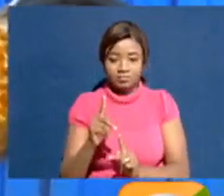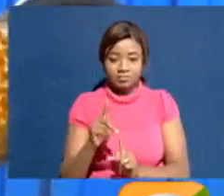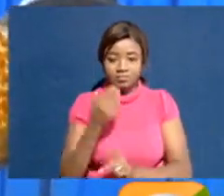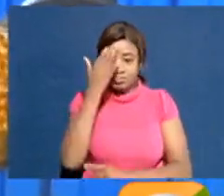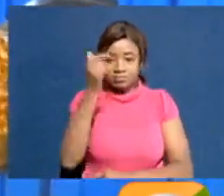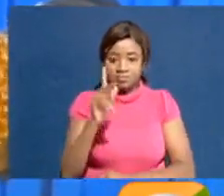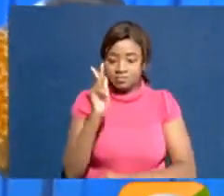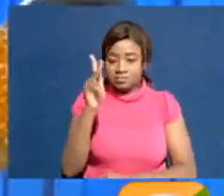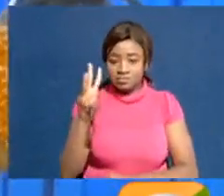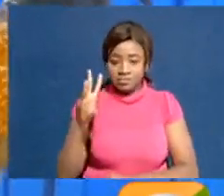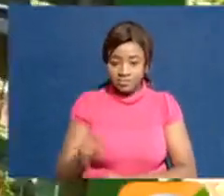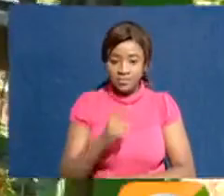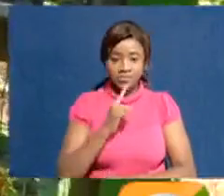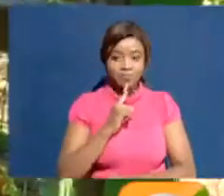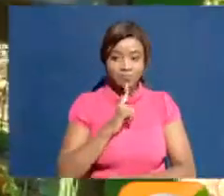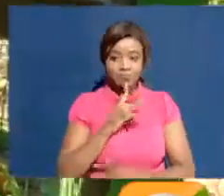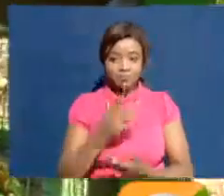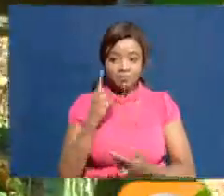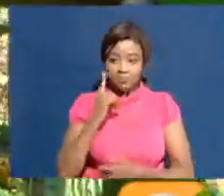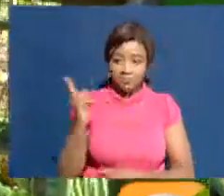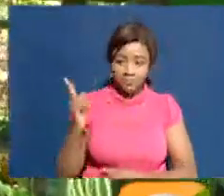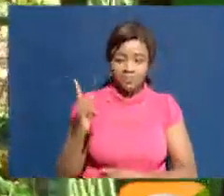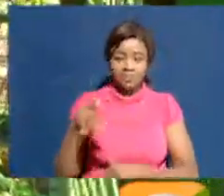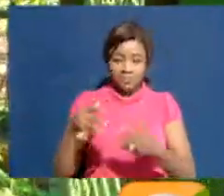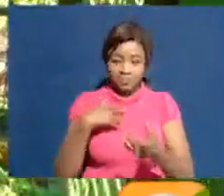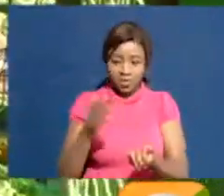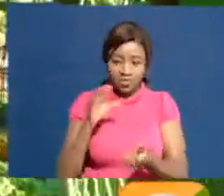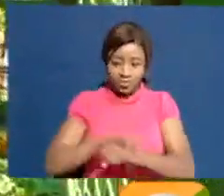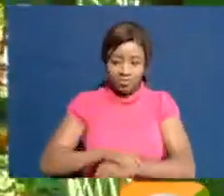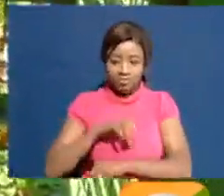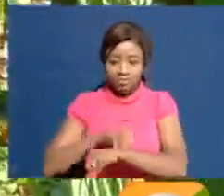the Kenya Wildlife Service has since set traps for the monkeys.